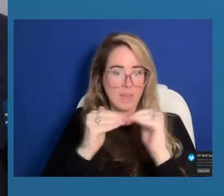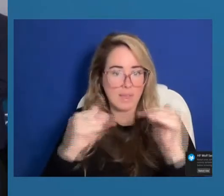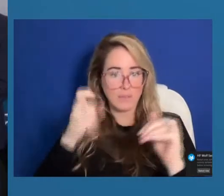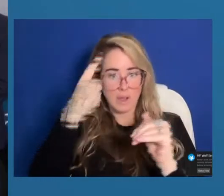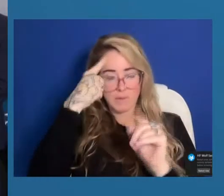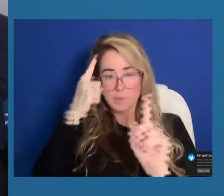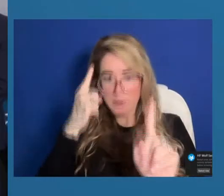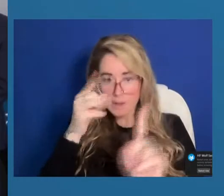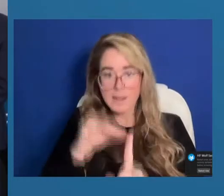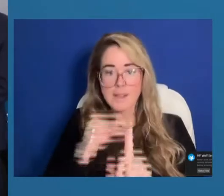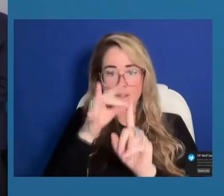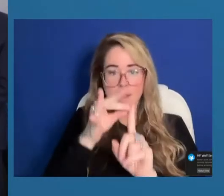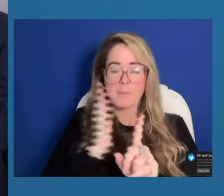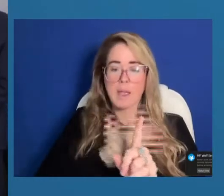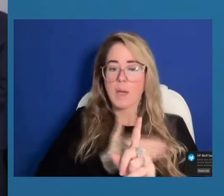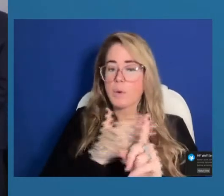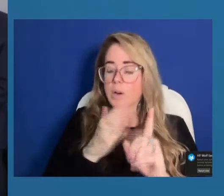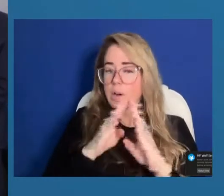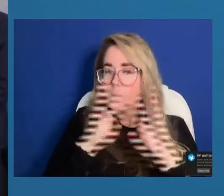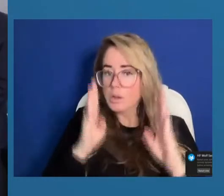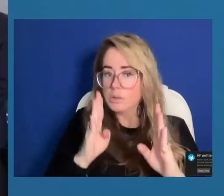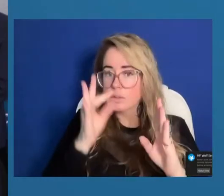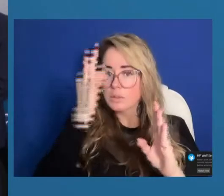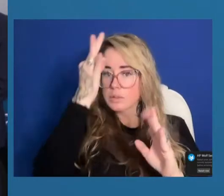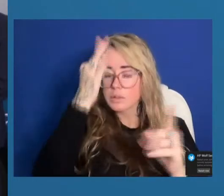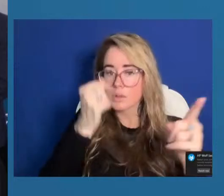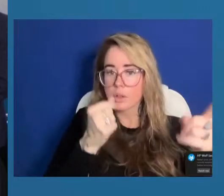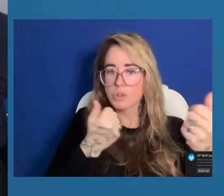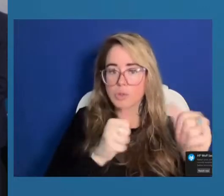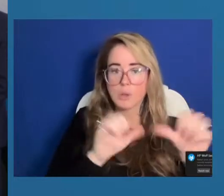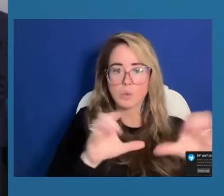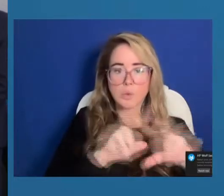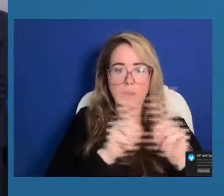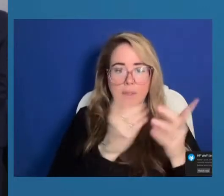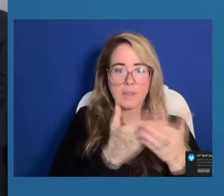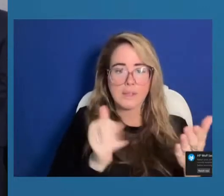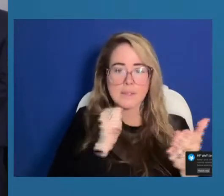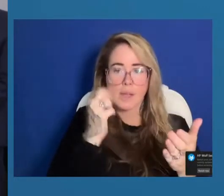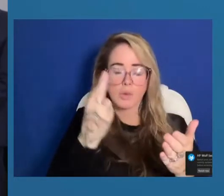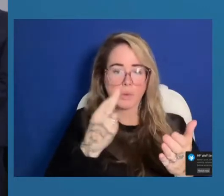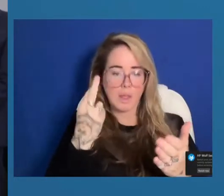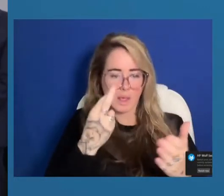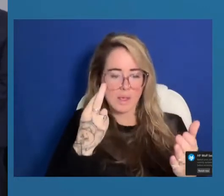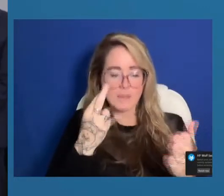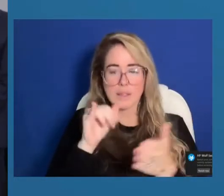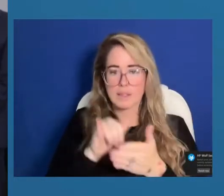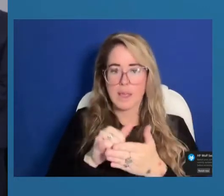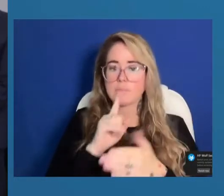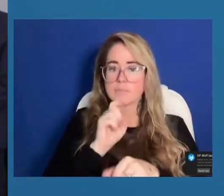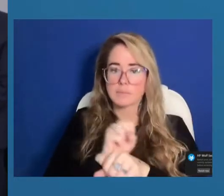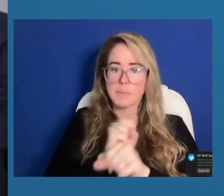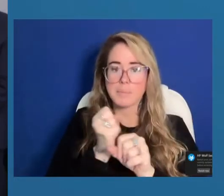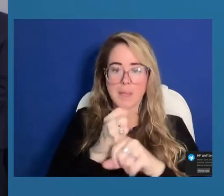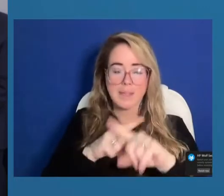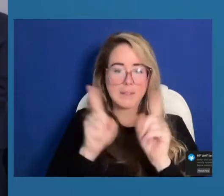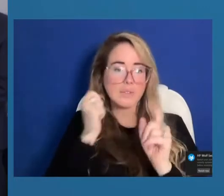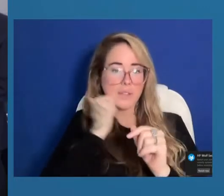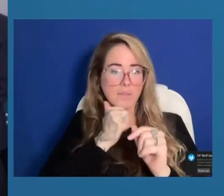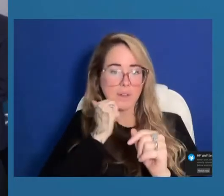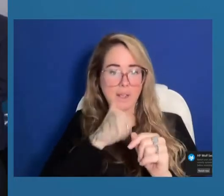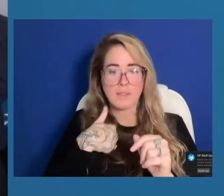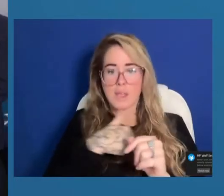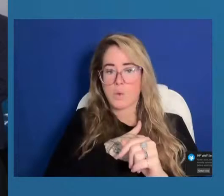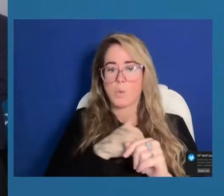for our recalcitrant federal government that just tries to do different things and not realize that it makes a difference every day that we put this